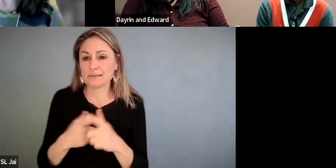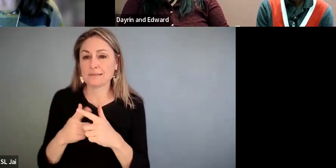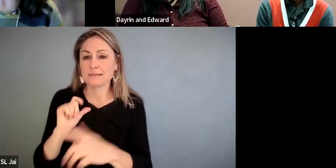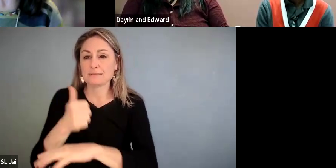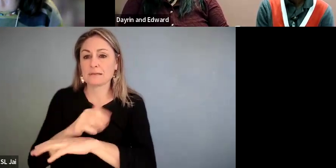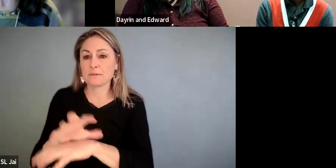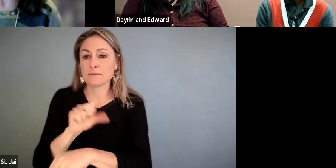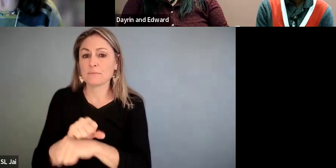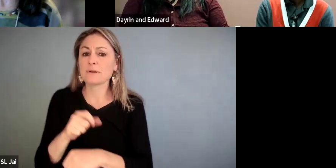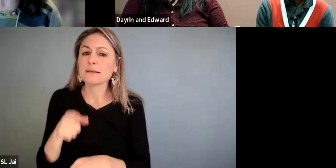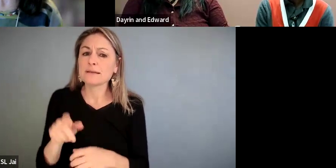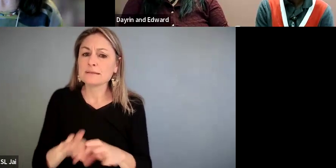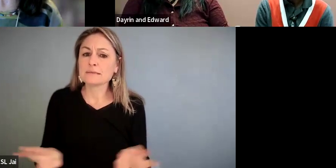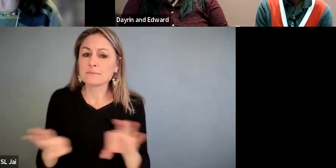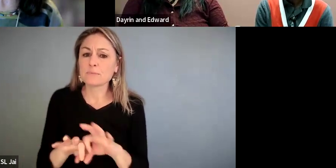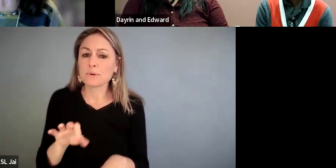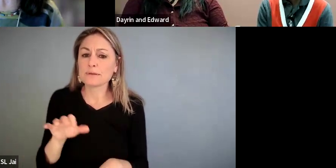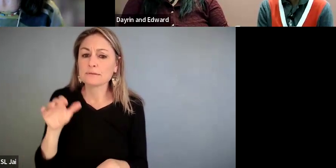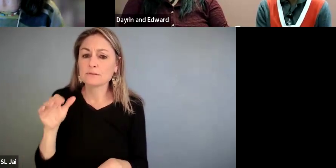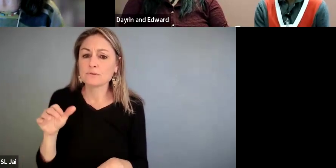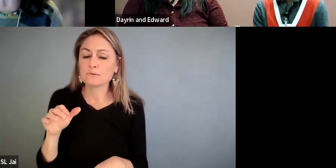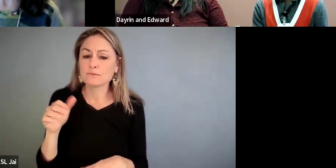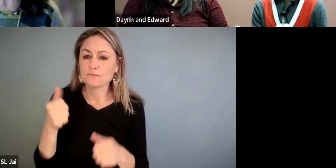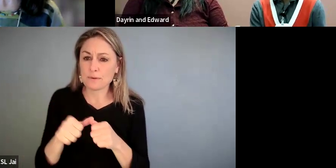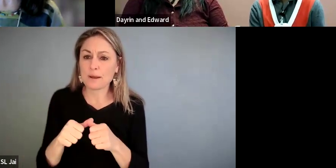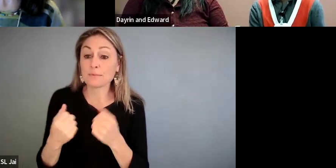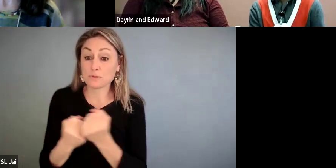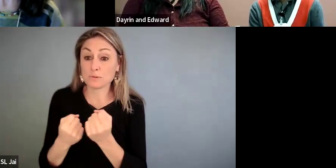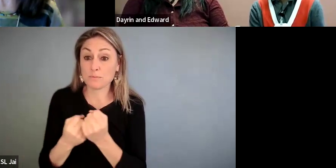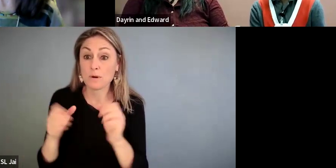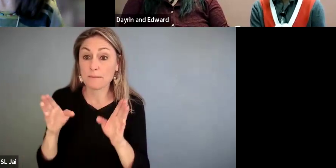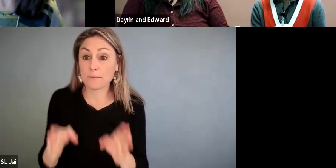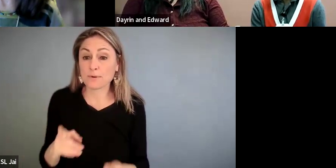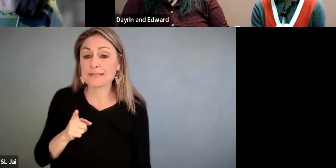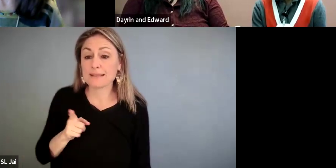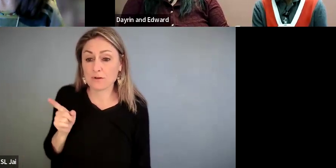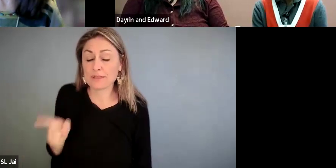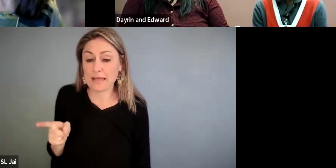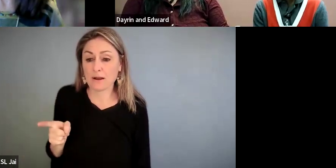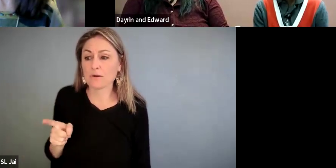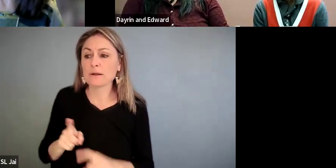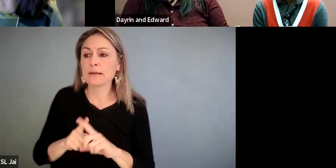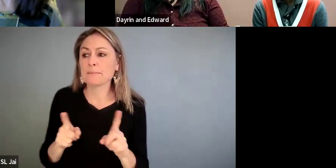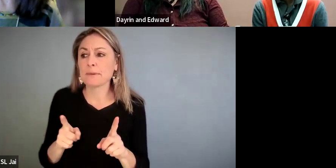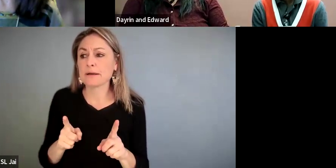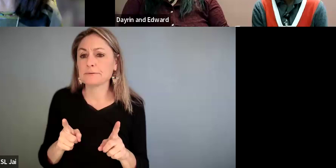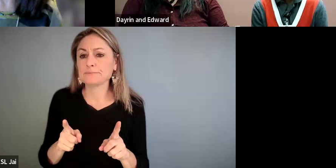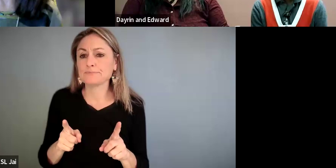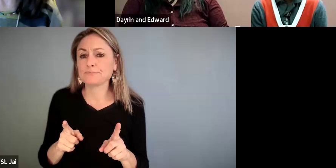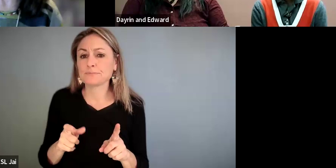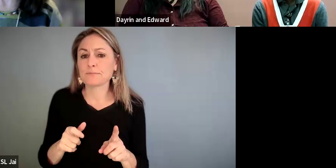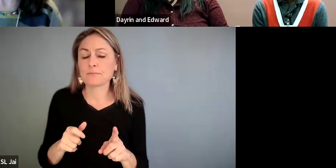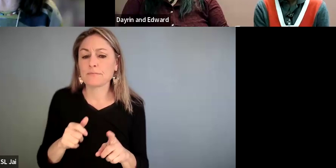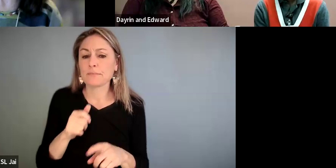I think this is really important to remind ourselves that the support person is there, but not the